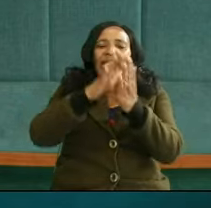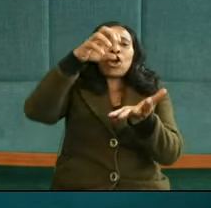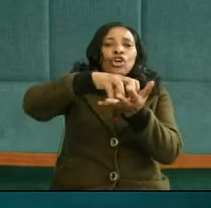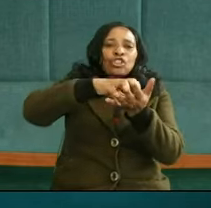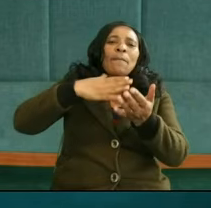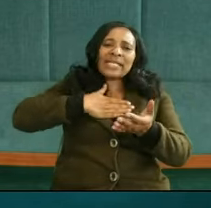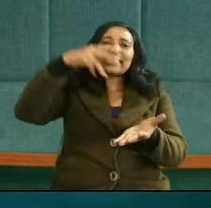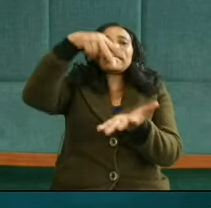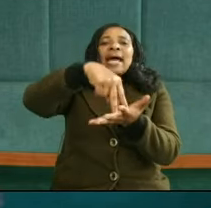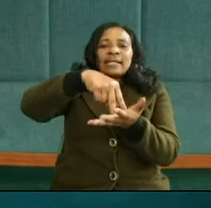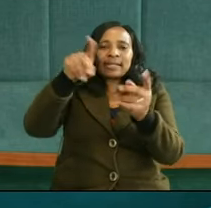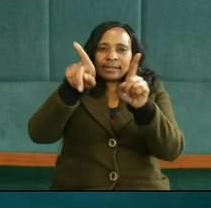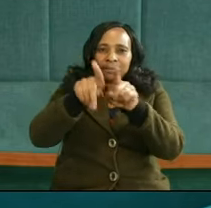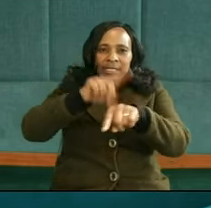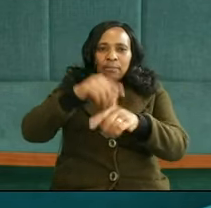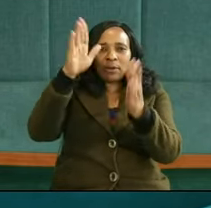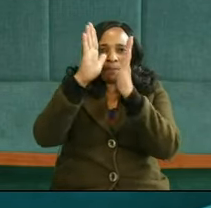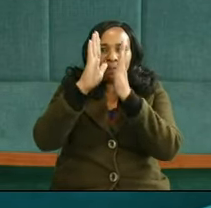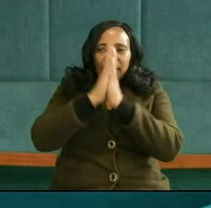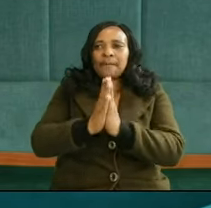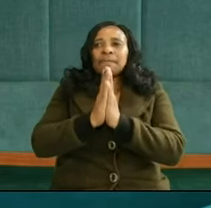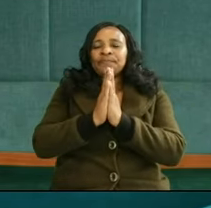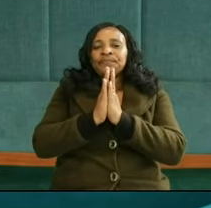stand up as we pray together?